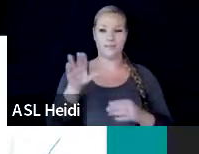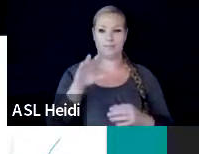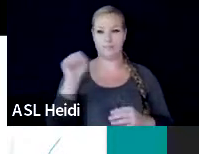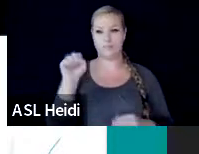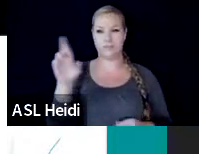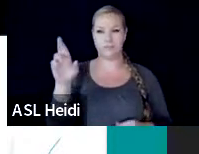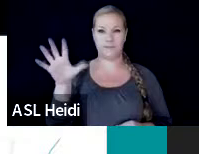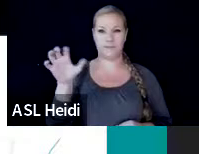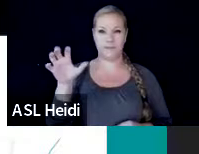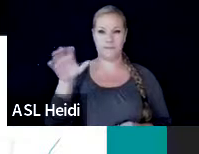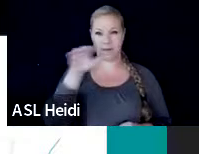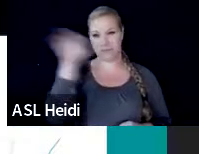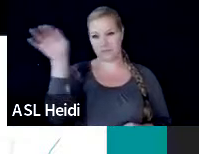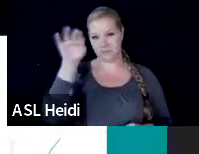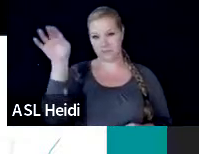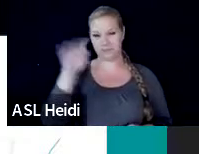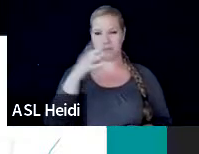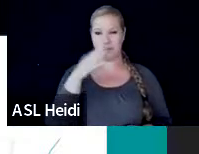similar to the last slide.